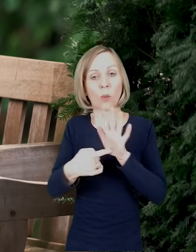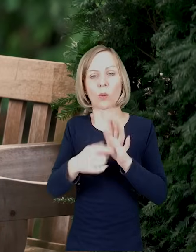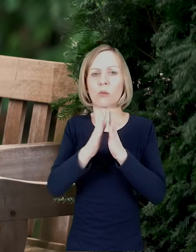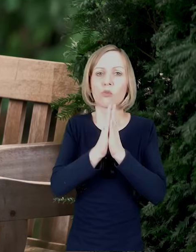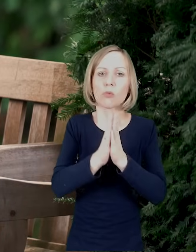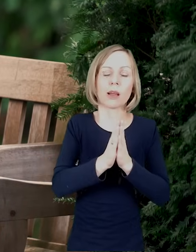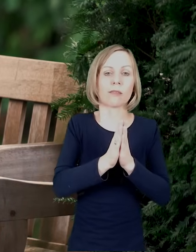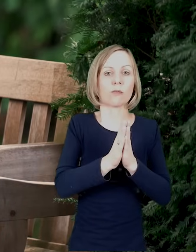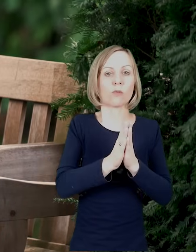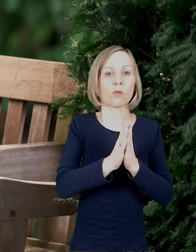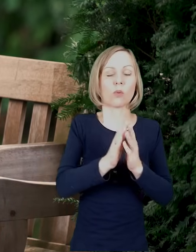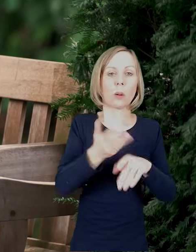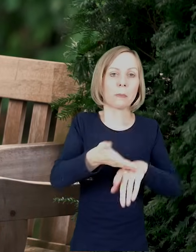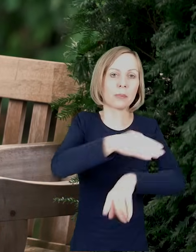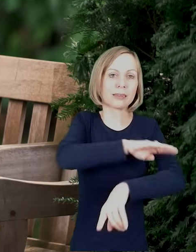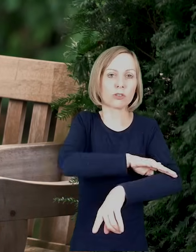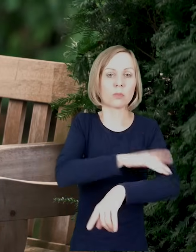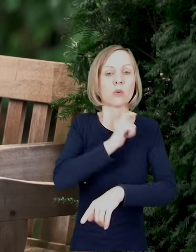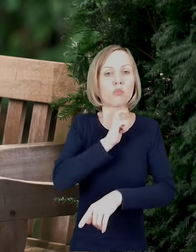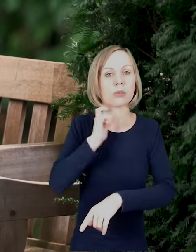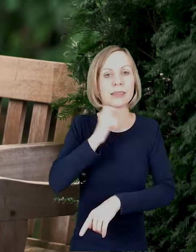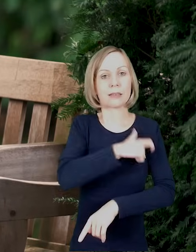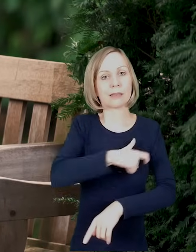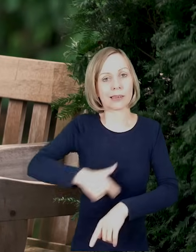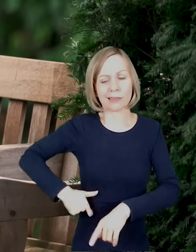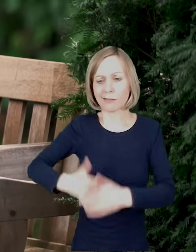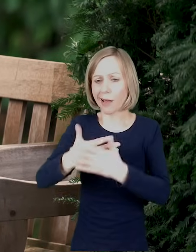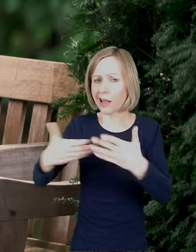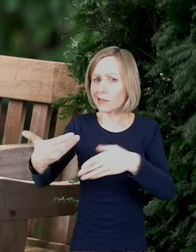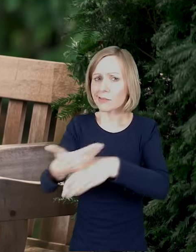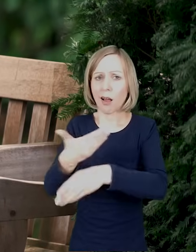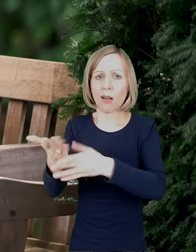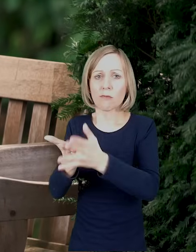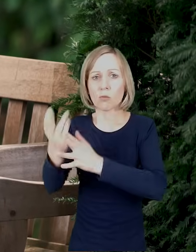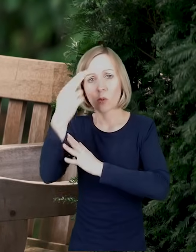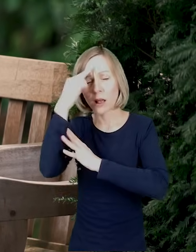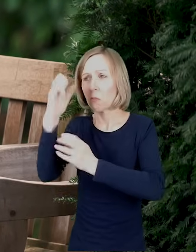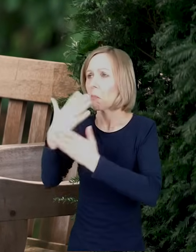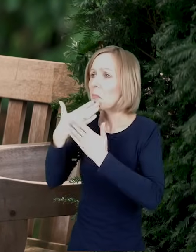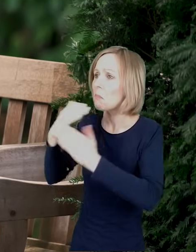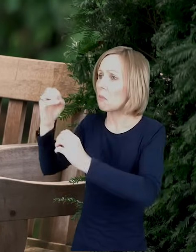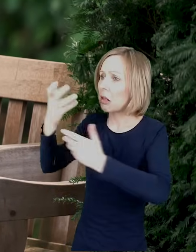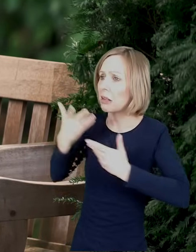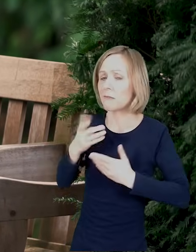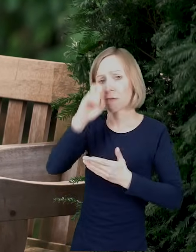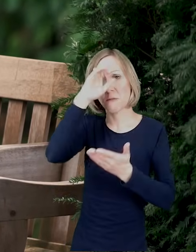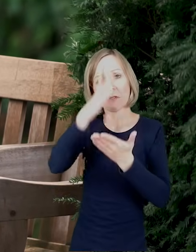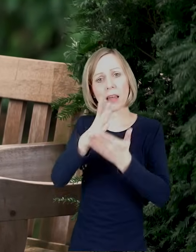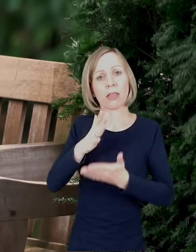pray for our bishops, priests, and deacons, and all who serve in your name. We give thanks for the gifts of faith, hope, and